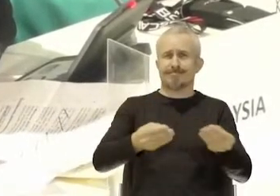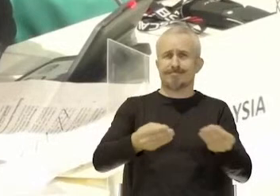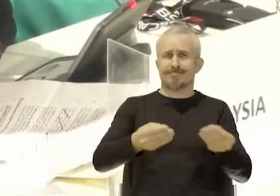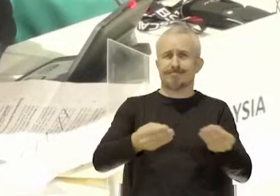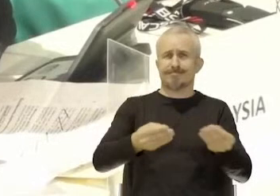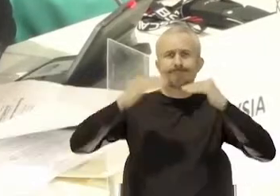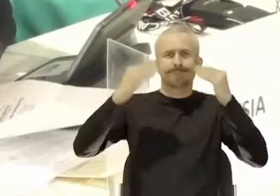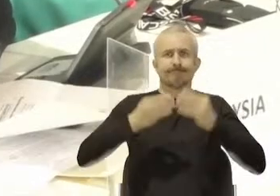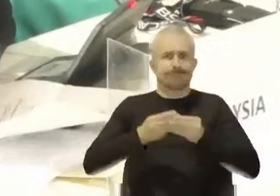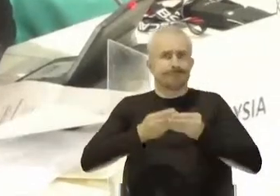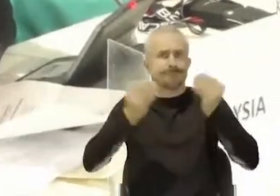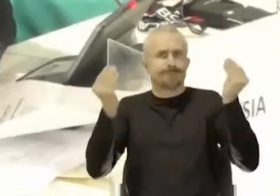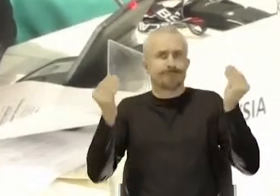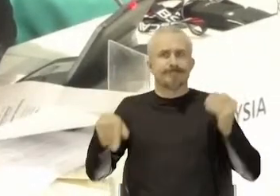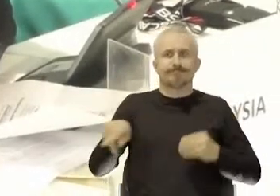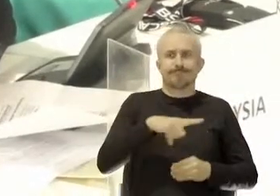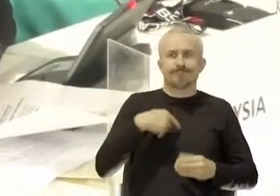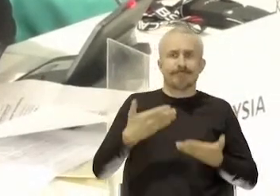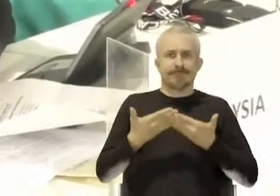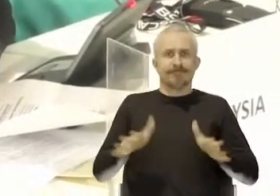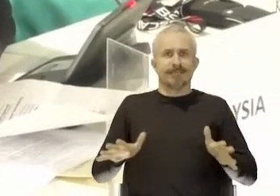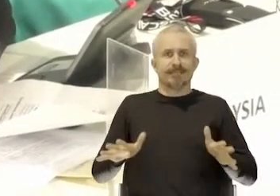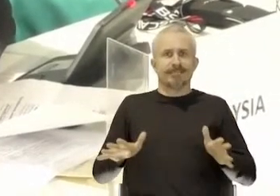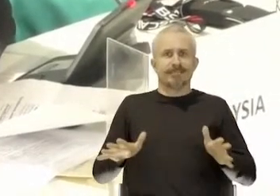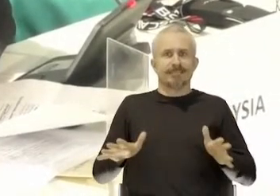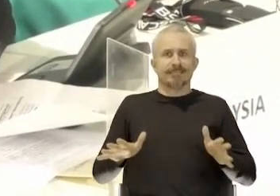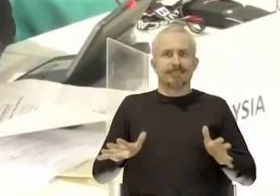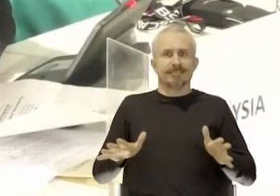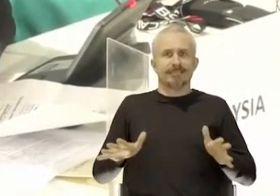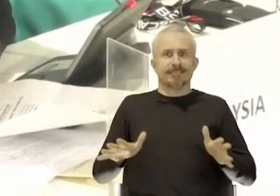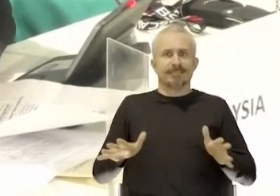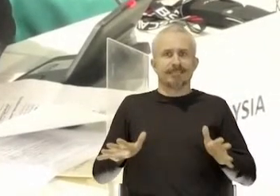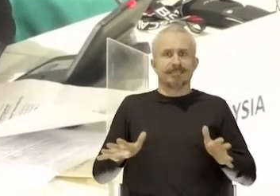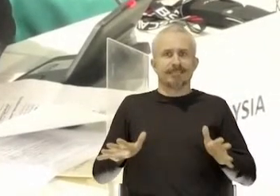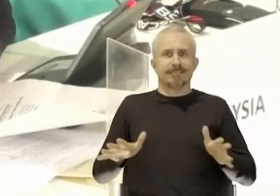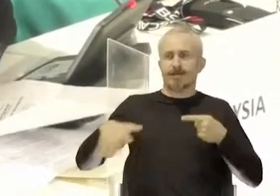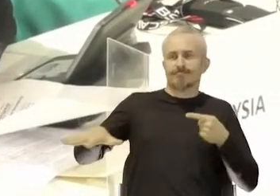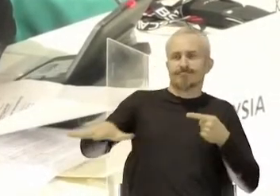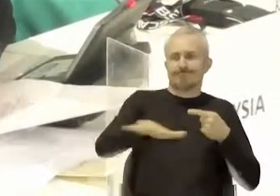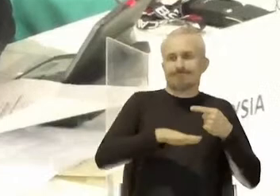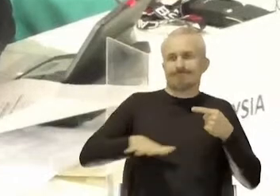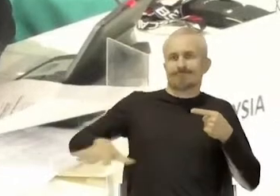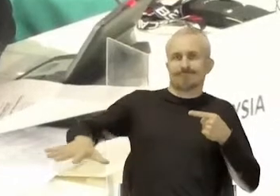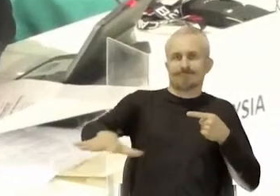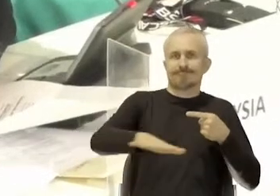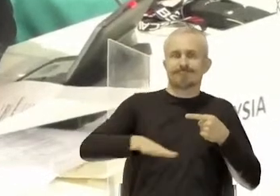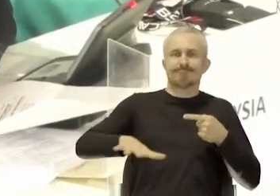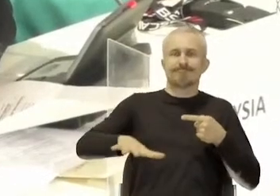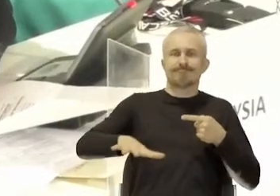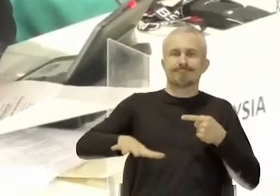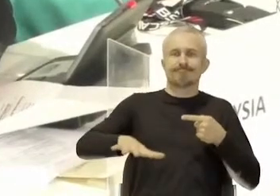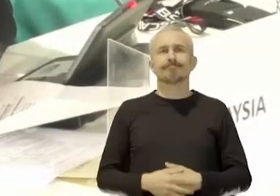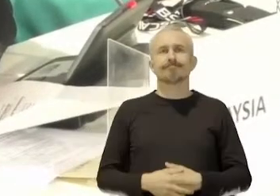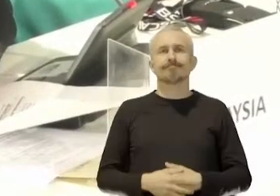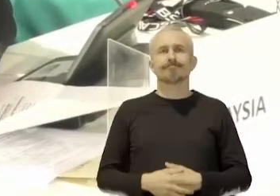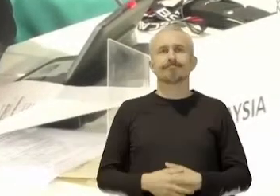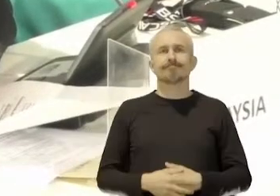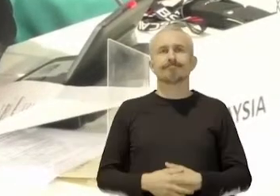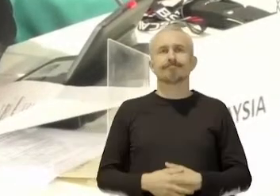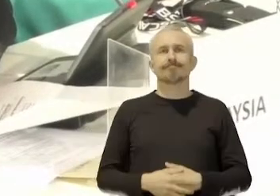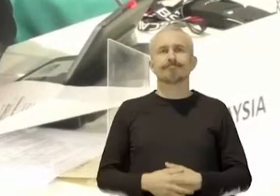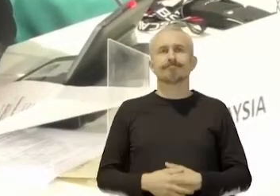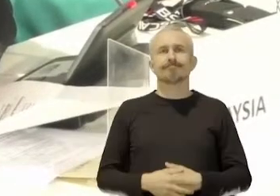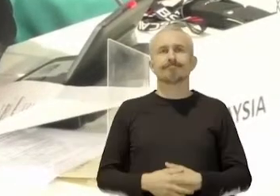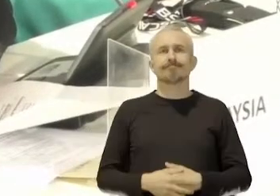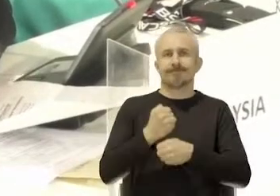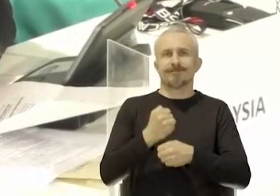policies that transcends from national, subnational, and also to local. They include the National Urbanization Policy,